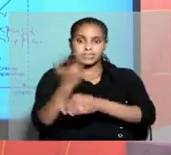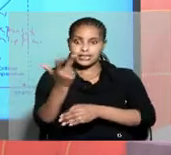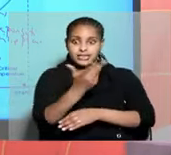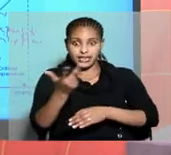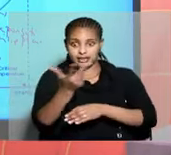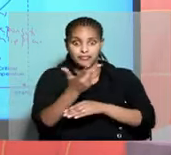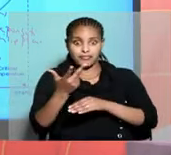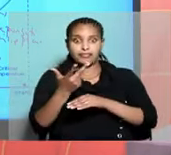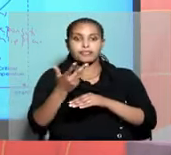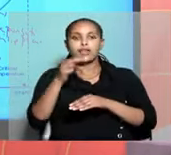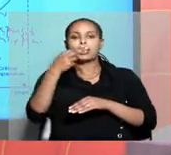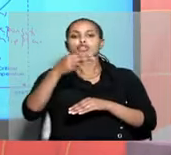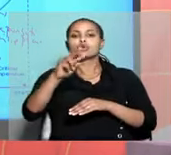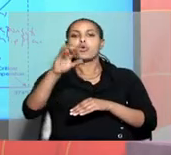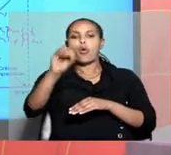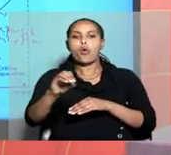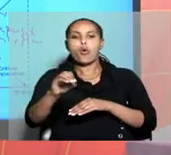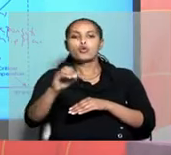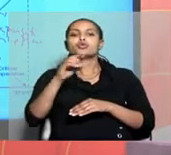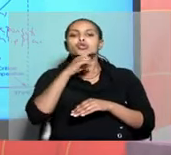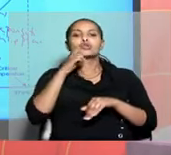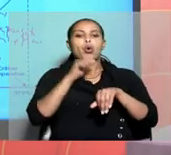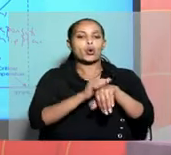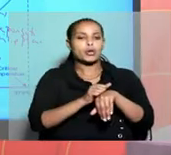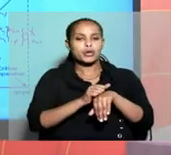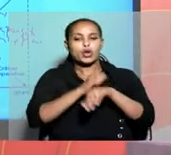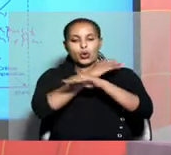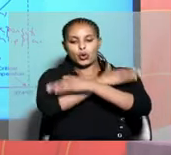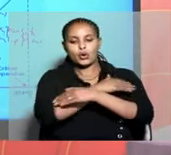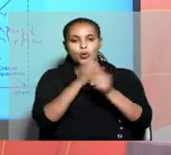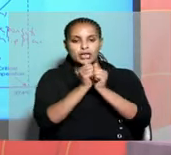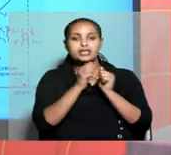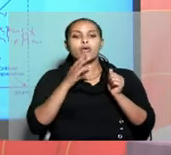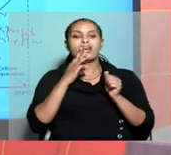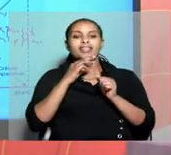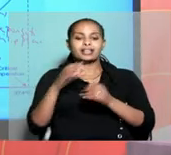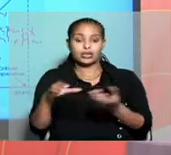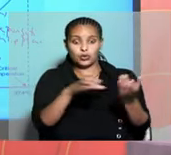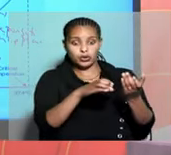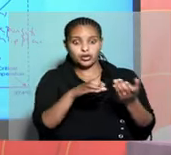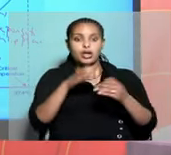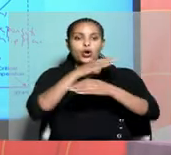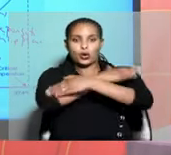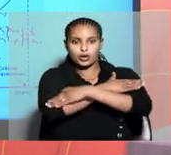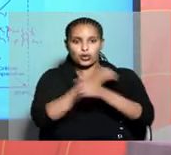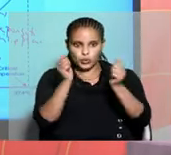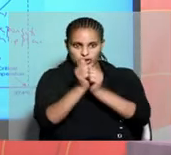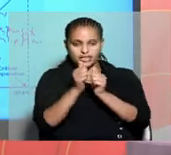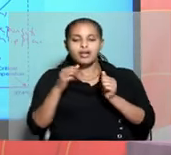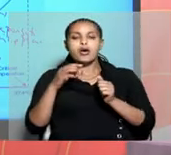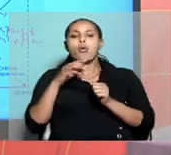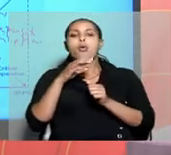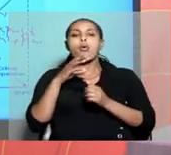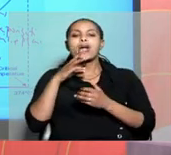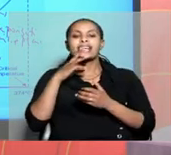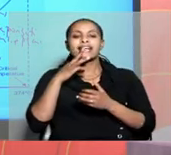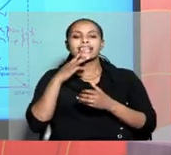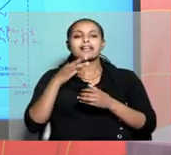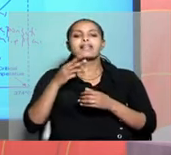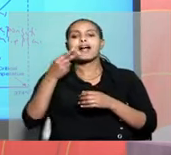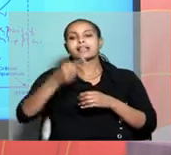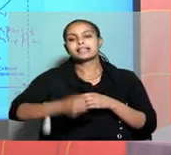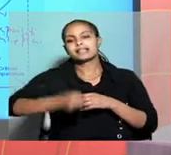are this: water, H2O, solid in equilibrium with water liquid in equilibrium with water